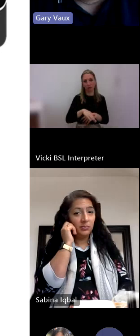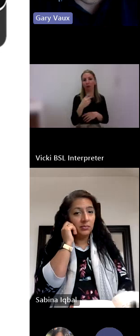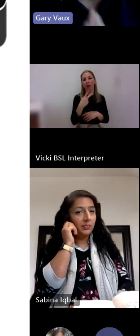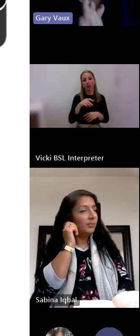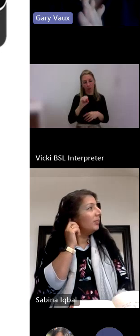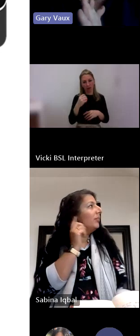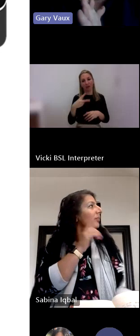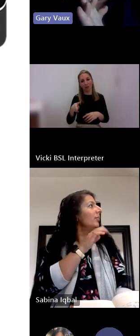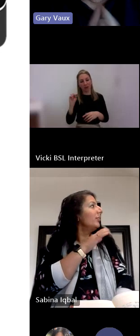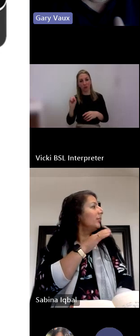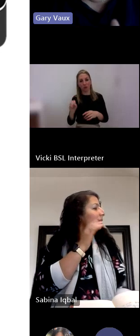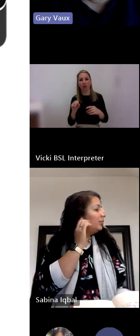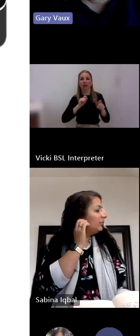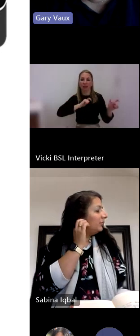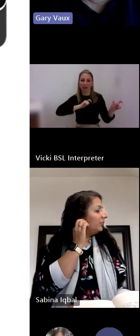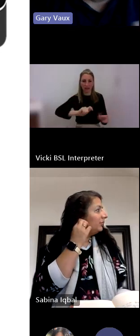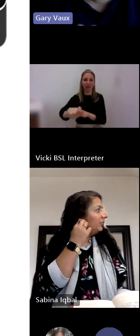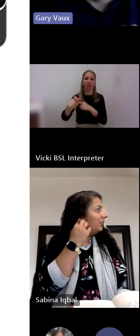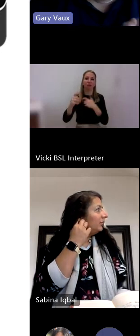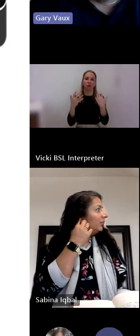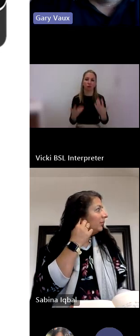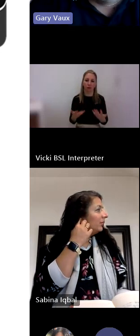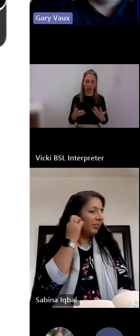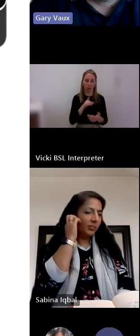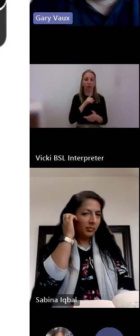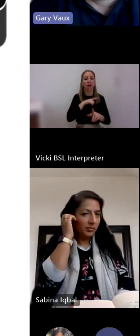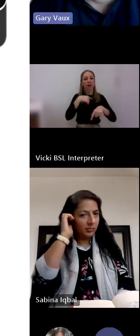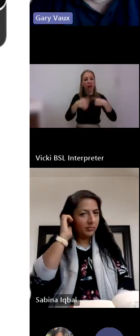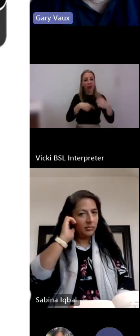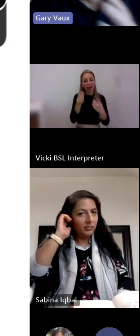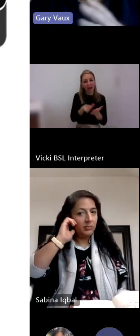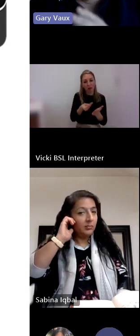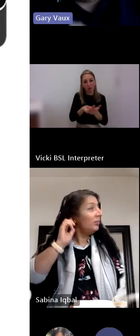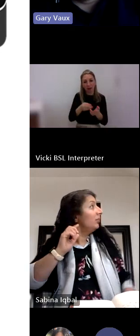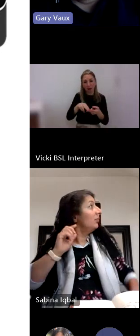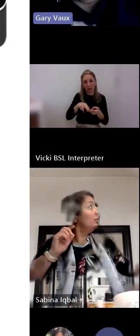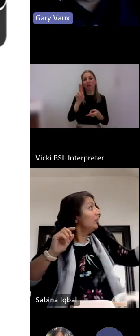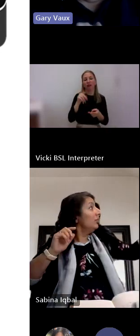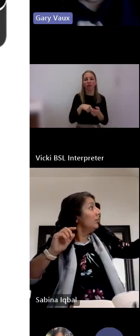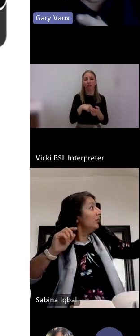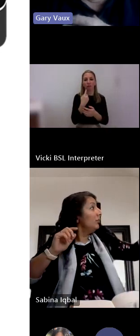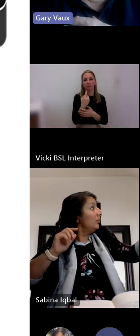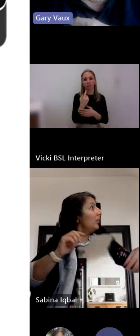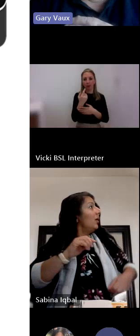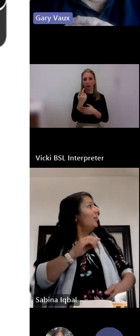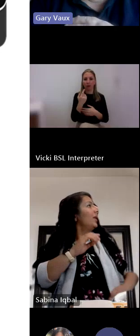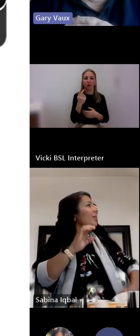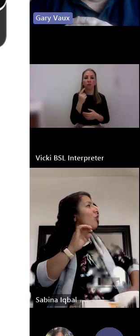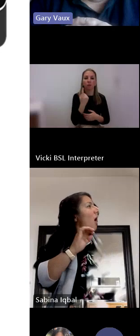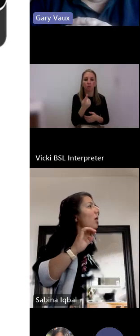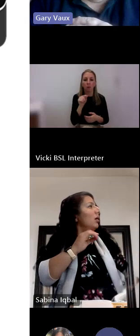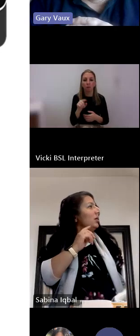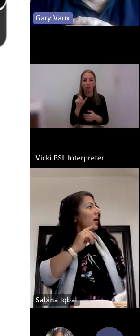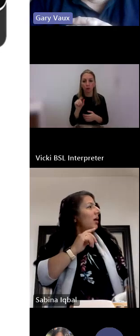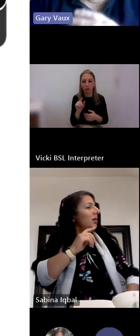still here. Annual rate of inflation, it was 11.1%. Now it's down